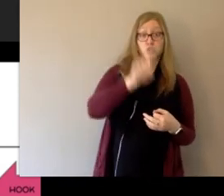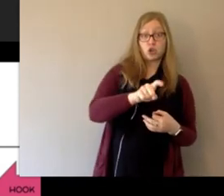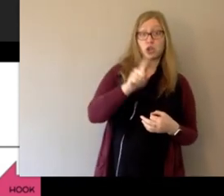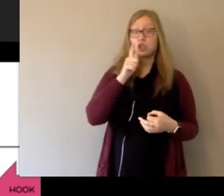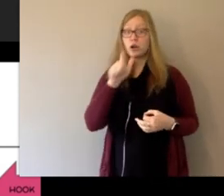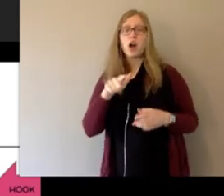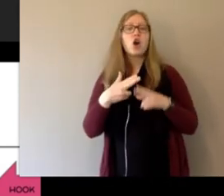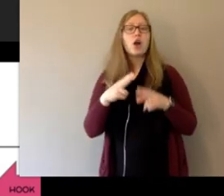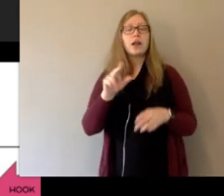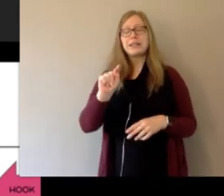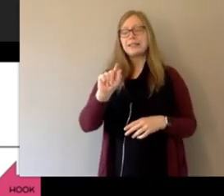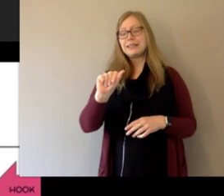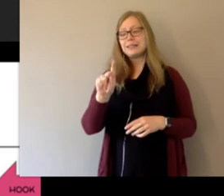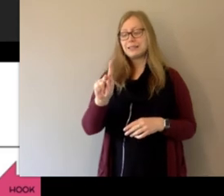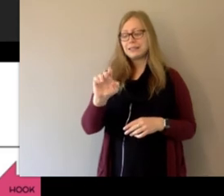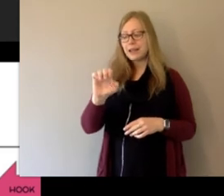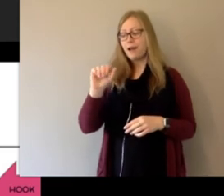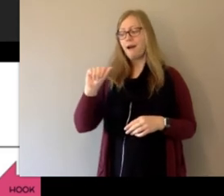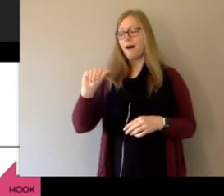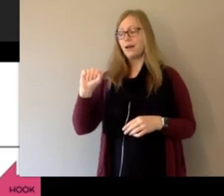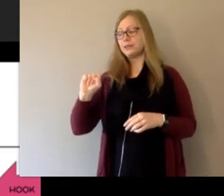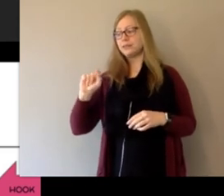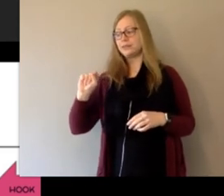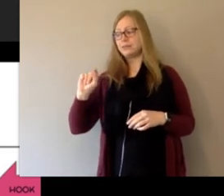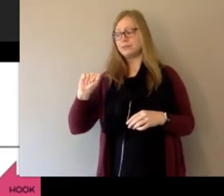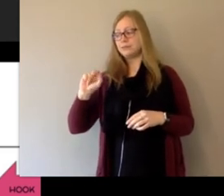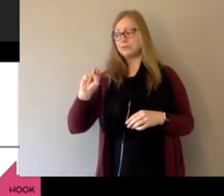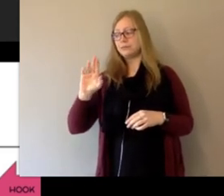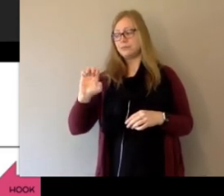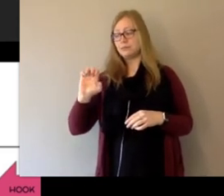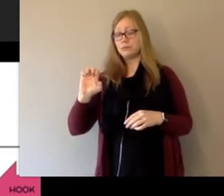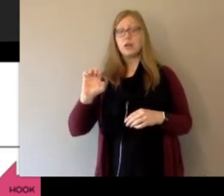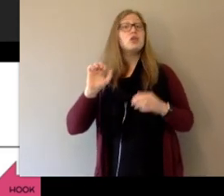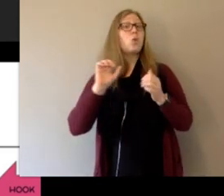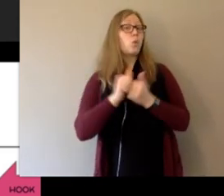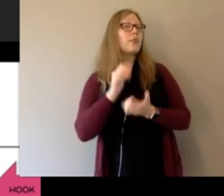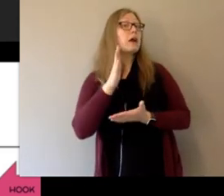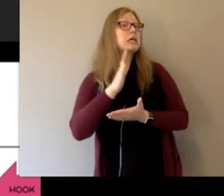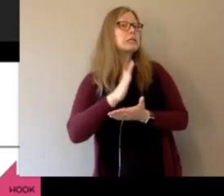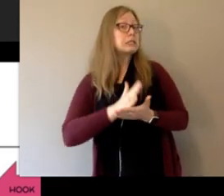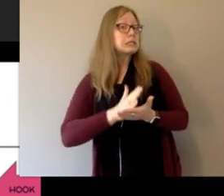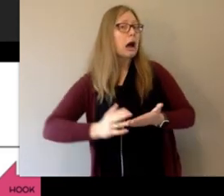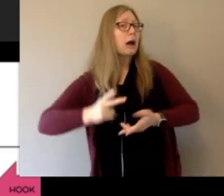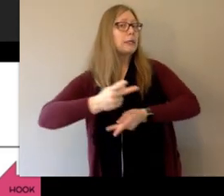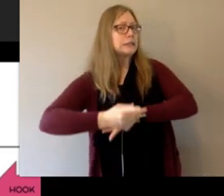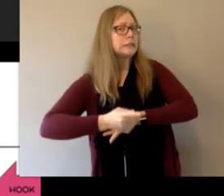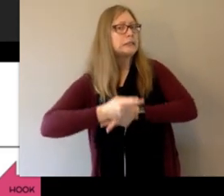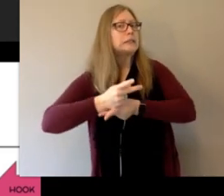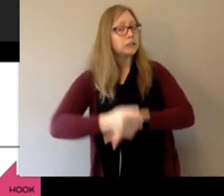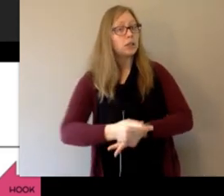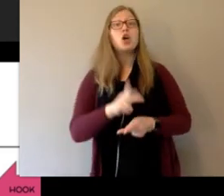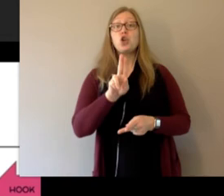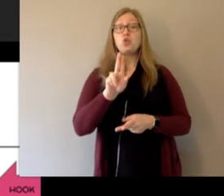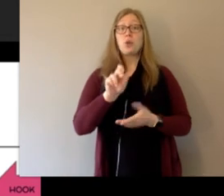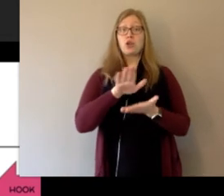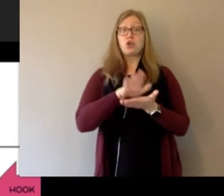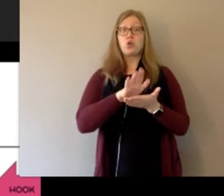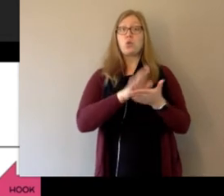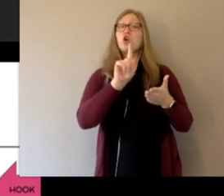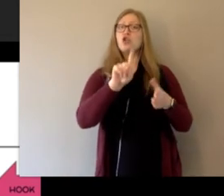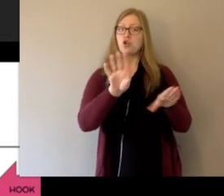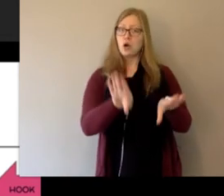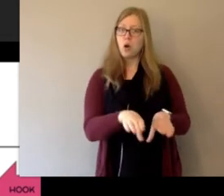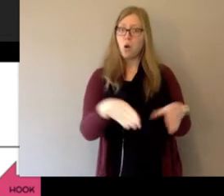thesis. With some precautions, U.S. schools should reopen in the fall. So I'm taking